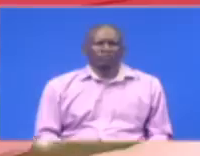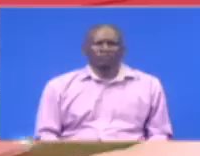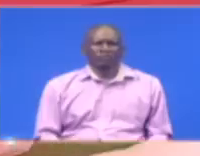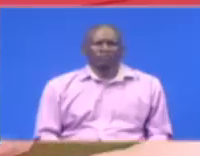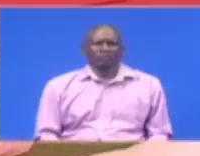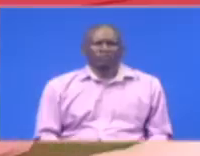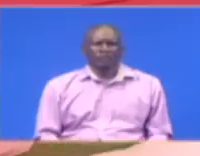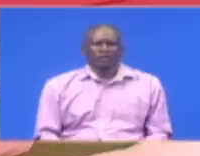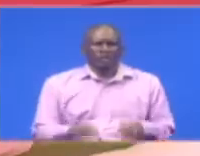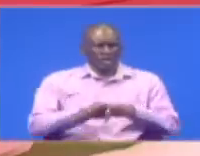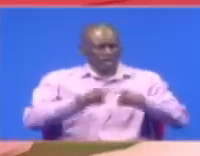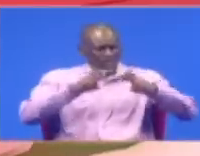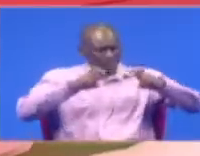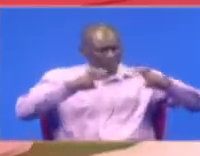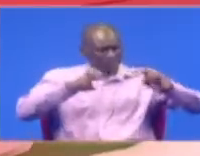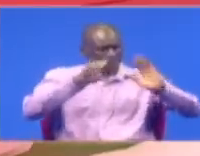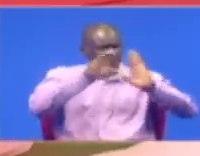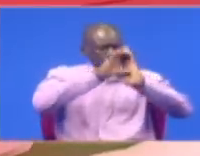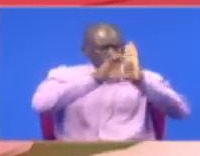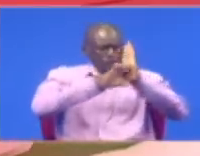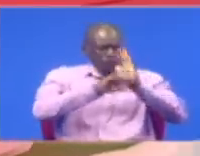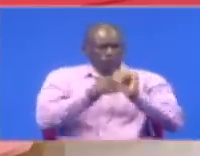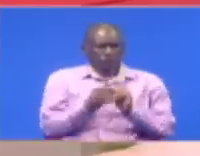As I look at the Constitution,